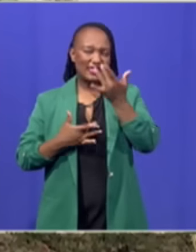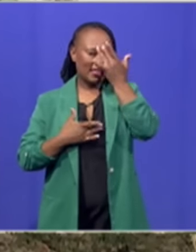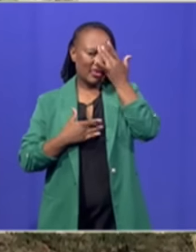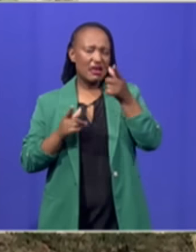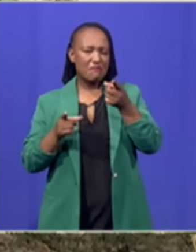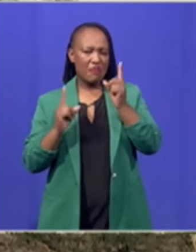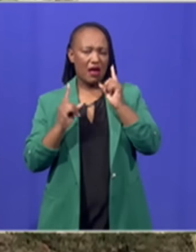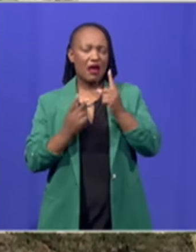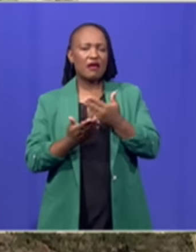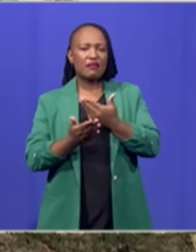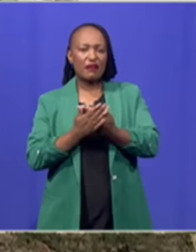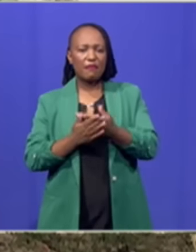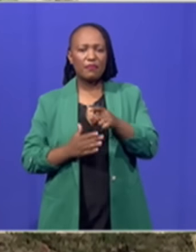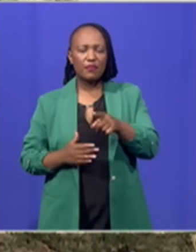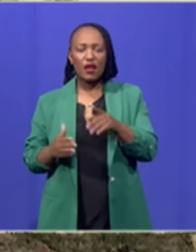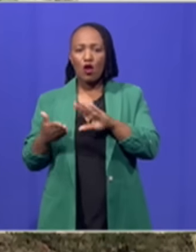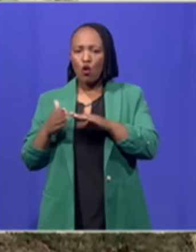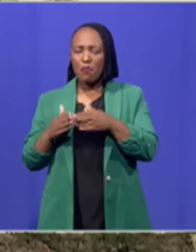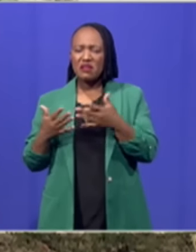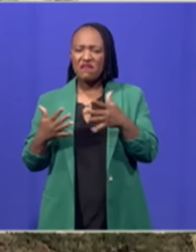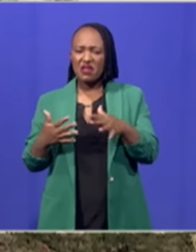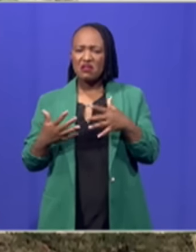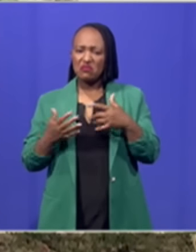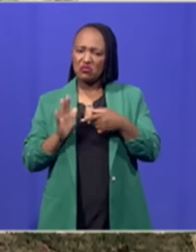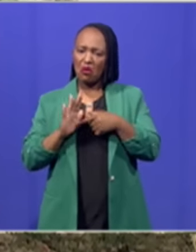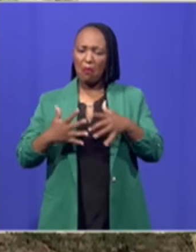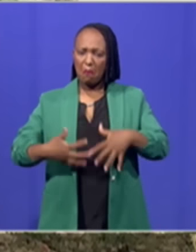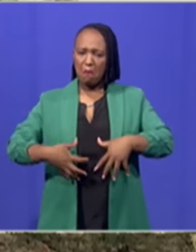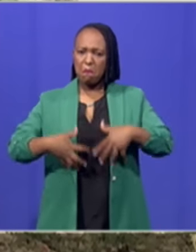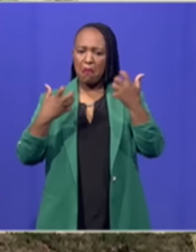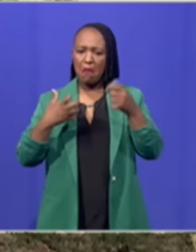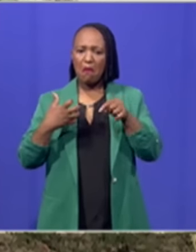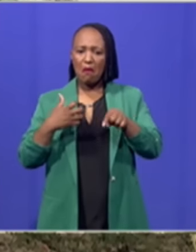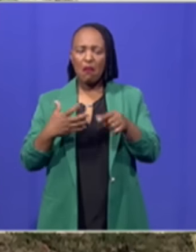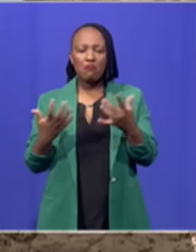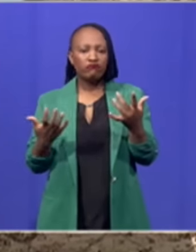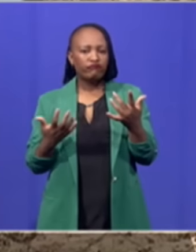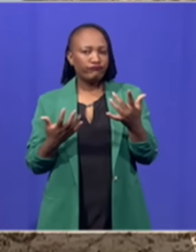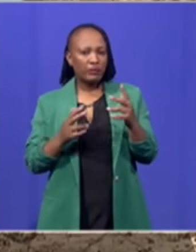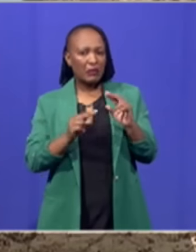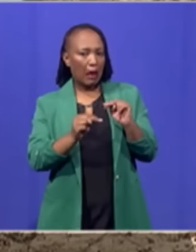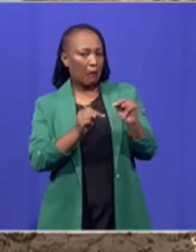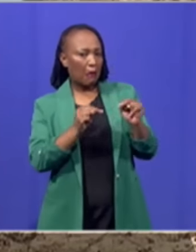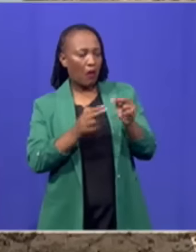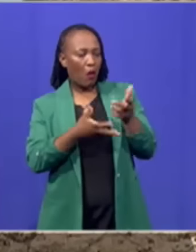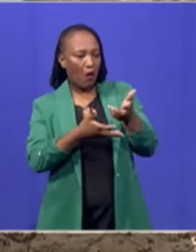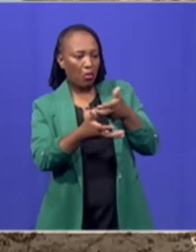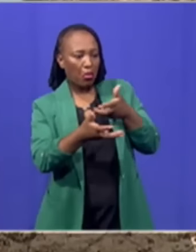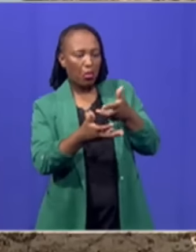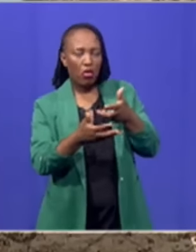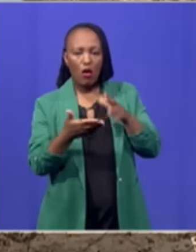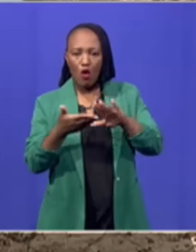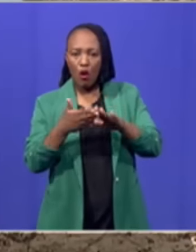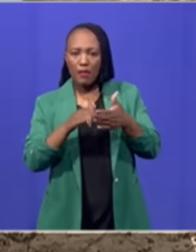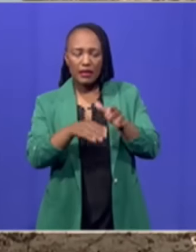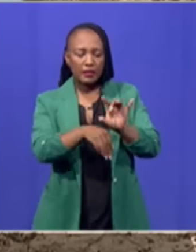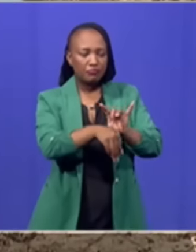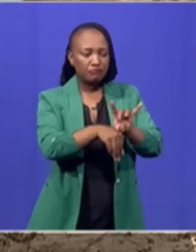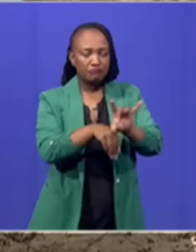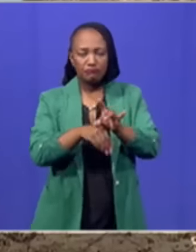ba bang ba bontshitse pherekano ya bona mabapi le hore ha ho dipuisano le bona, ponaletso